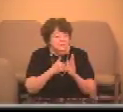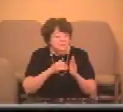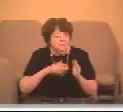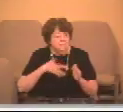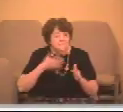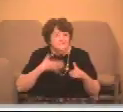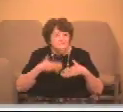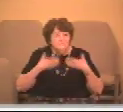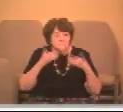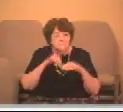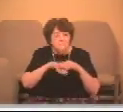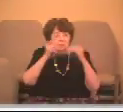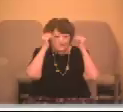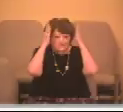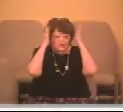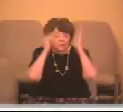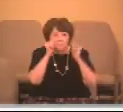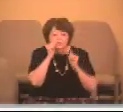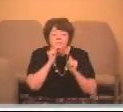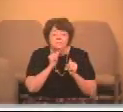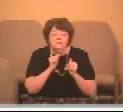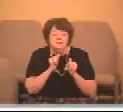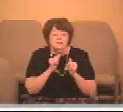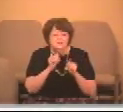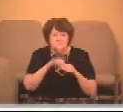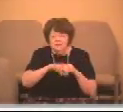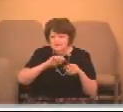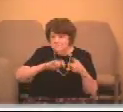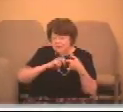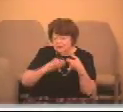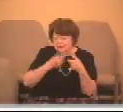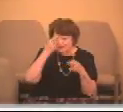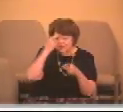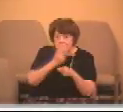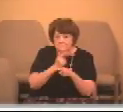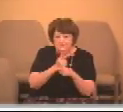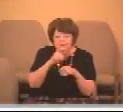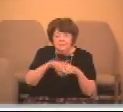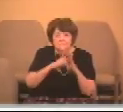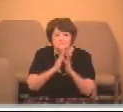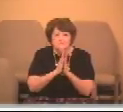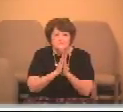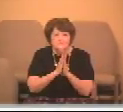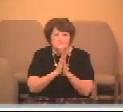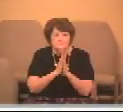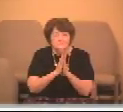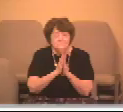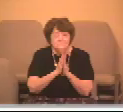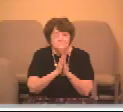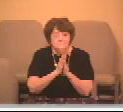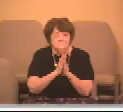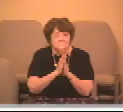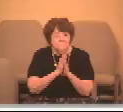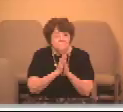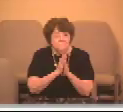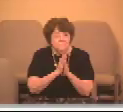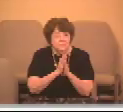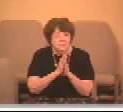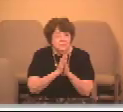hope, patient in affliction, faithful in prayer. That's 12. Now here's 11. Read it with